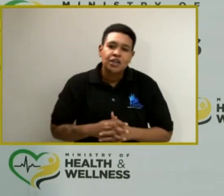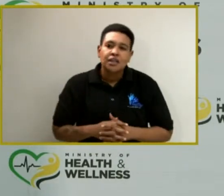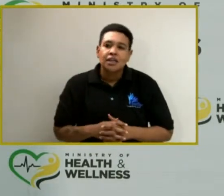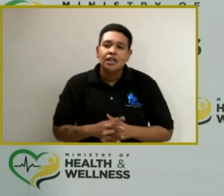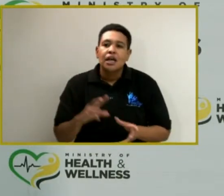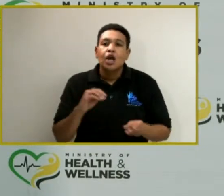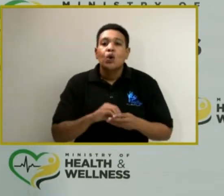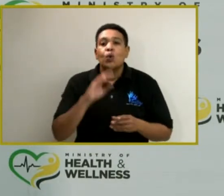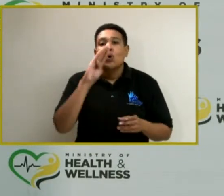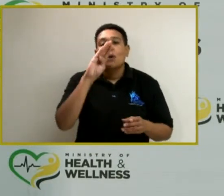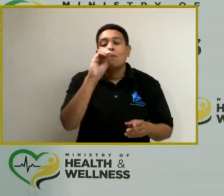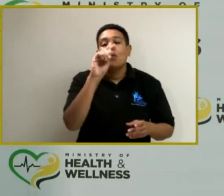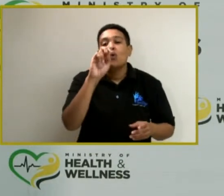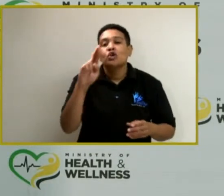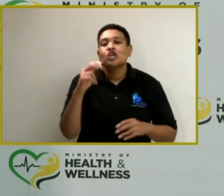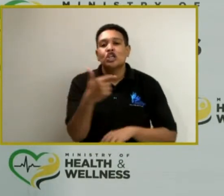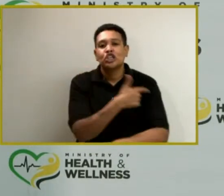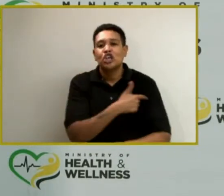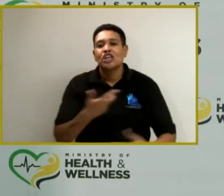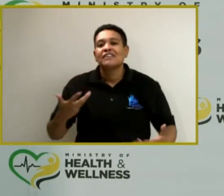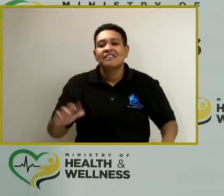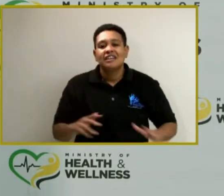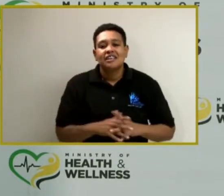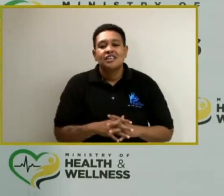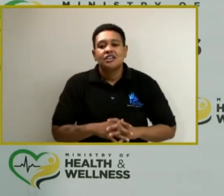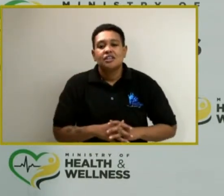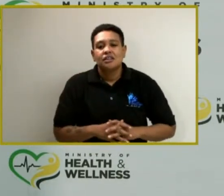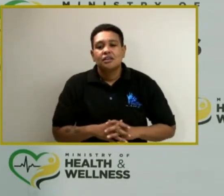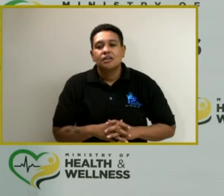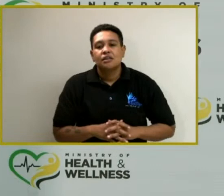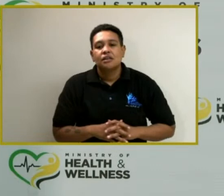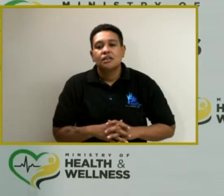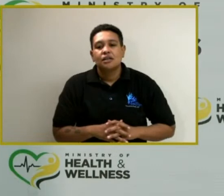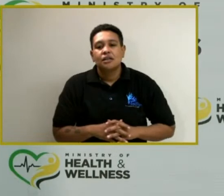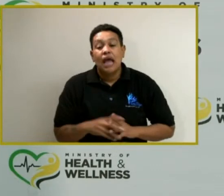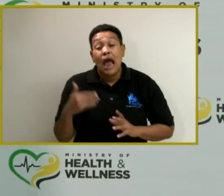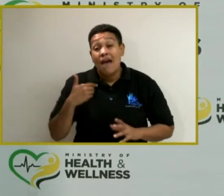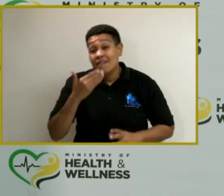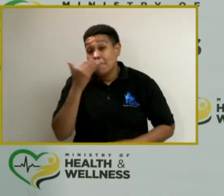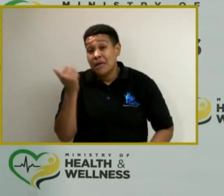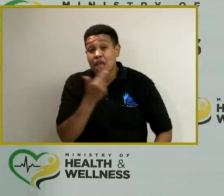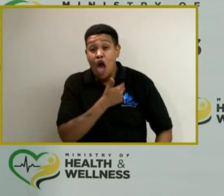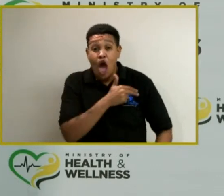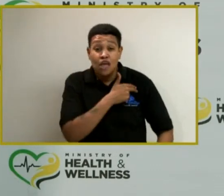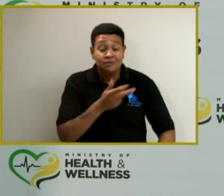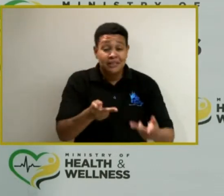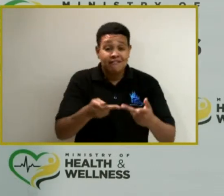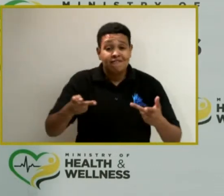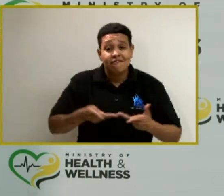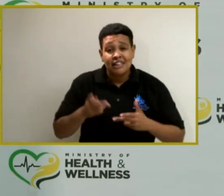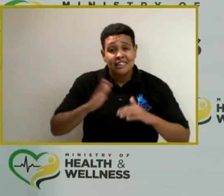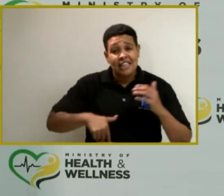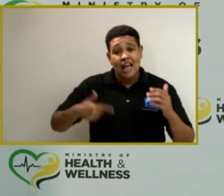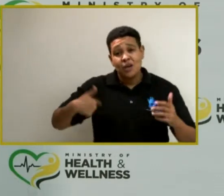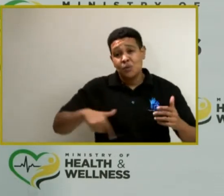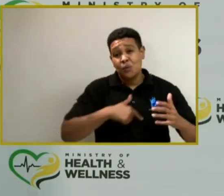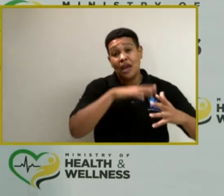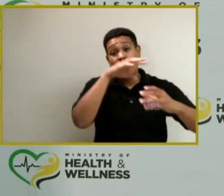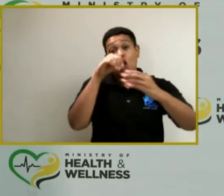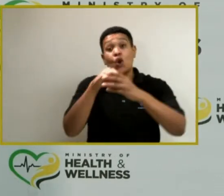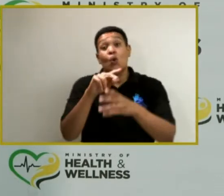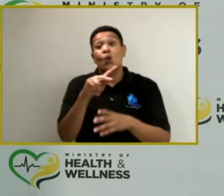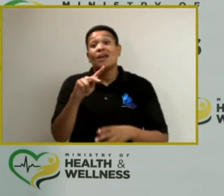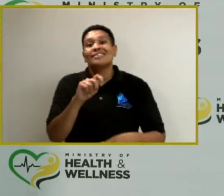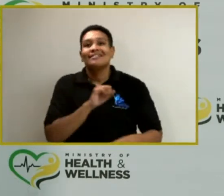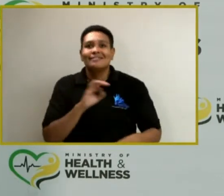including booster shots. They have far better hospital facilities than we do, including